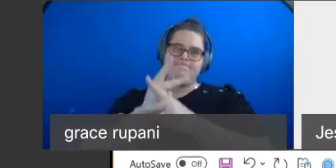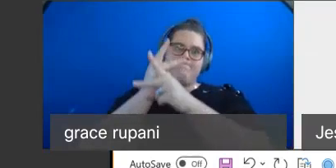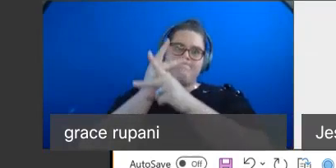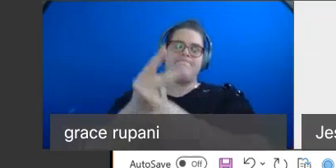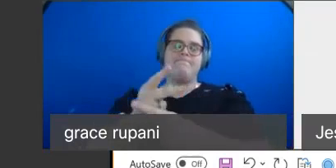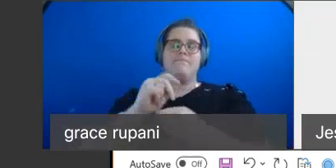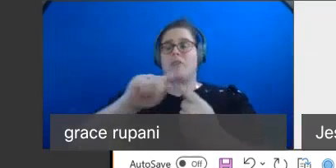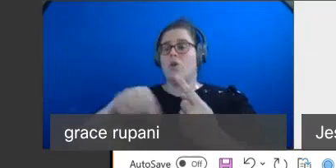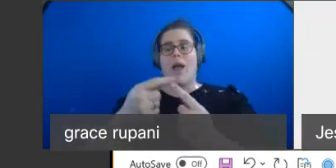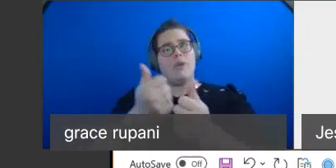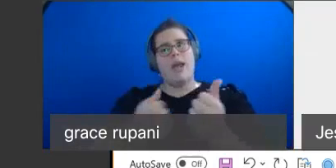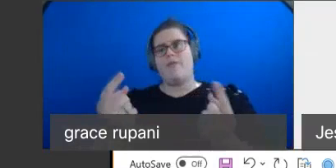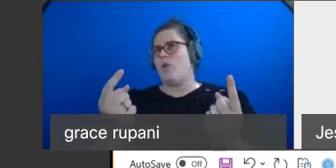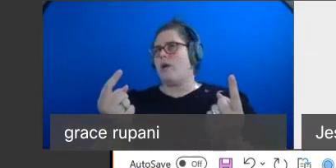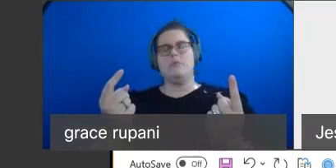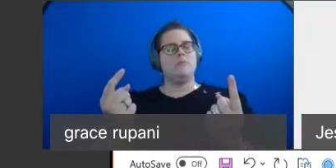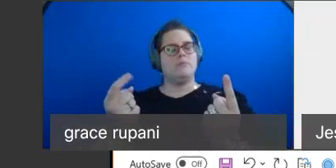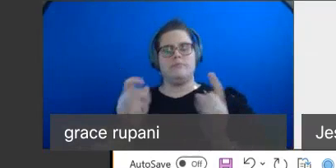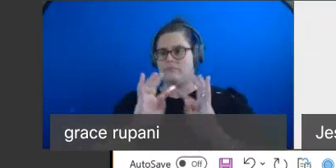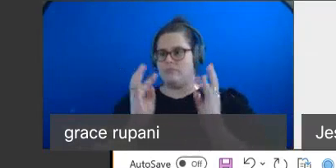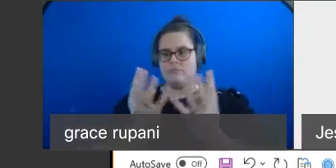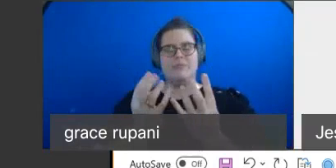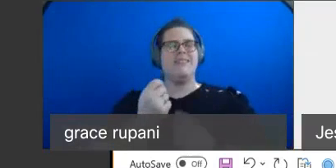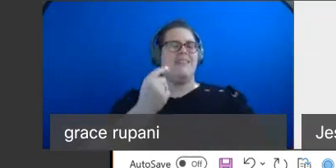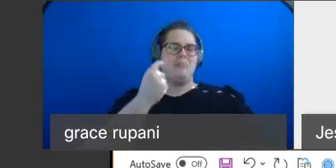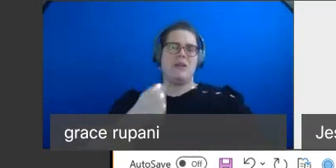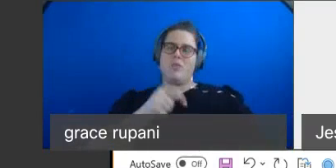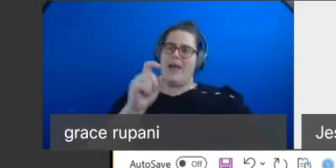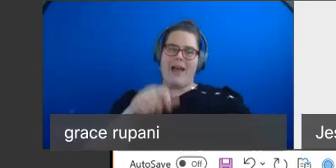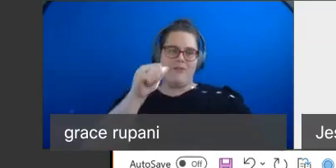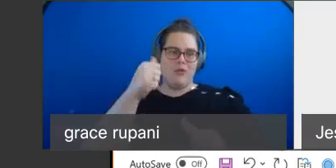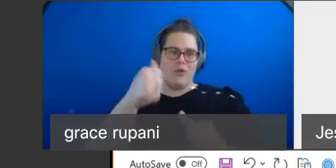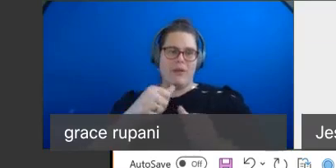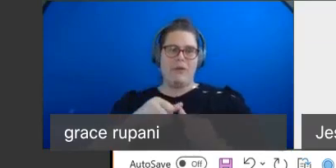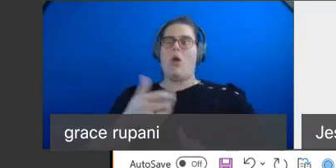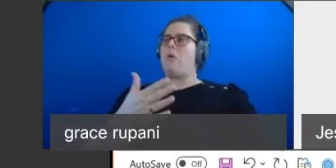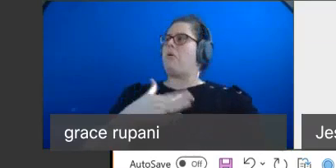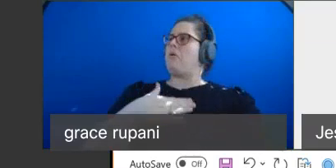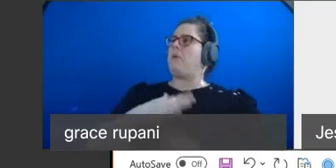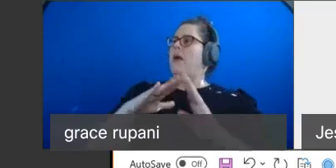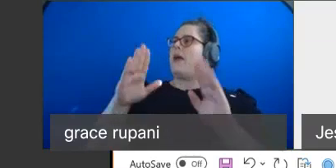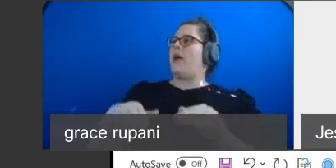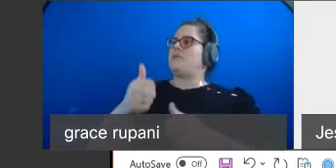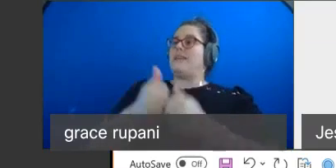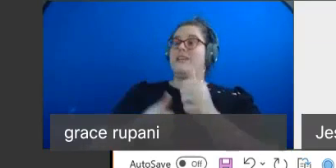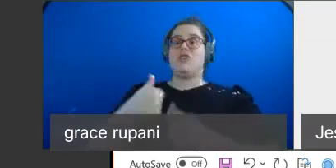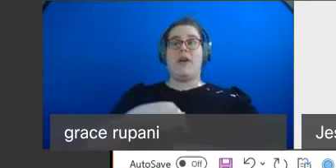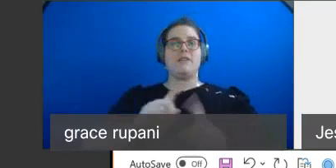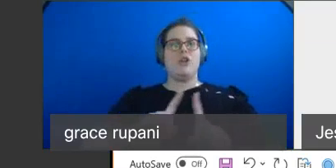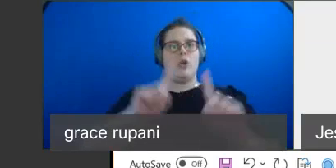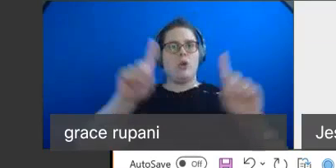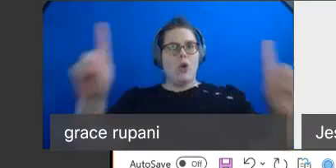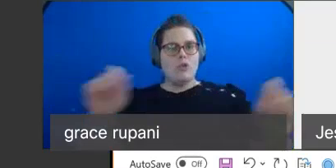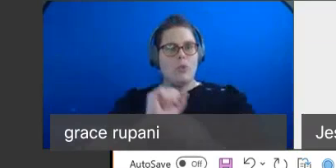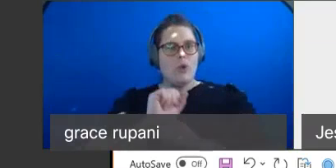everyone, because we need to keep in mind, in my household, each of us goes into work. And so who are each of us